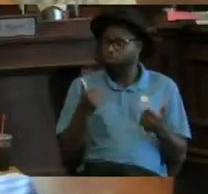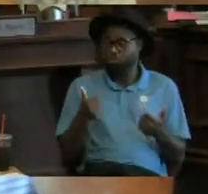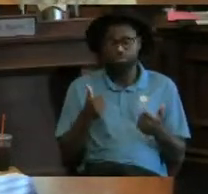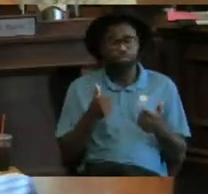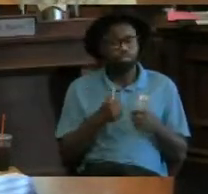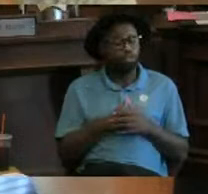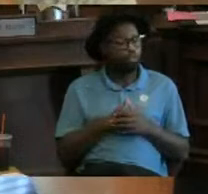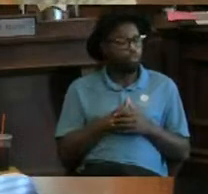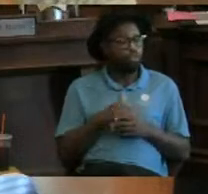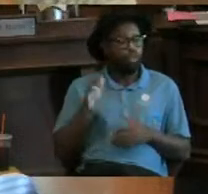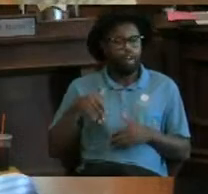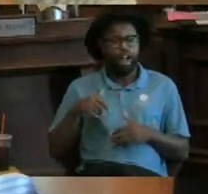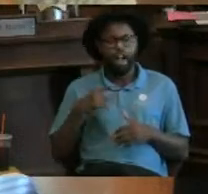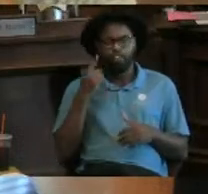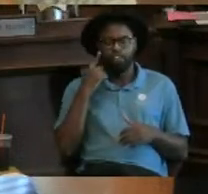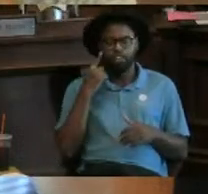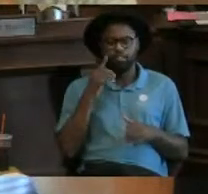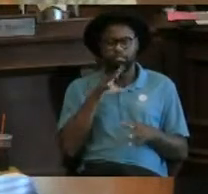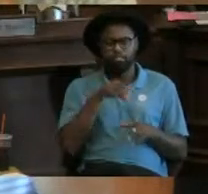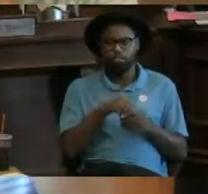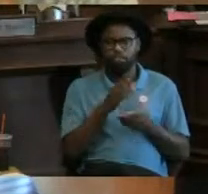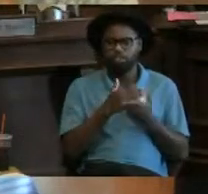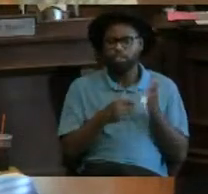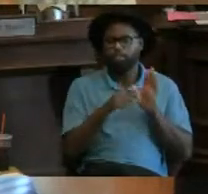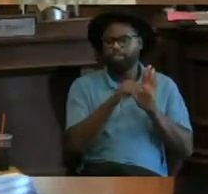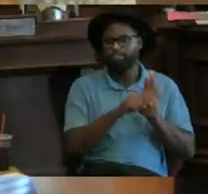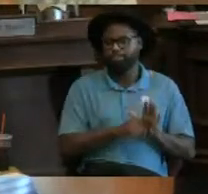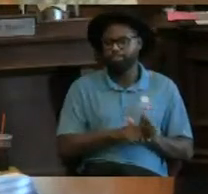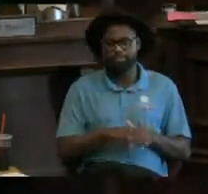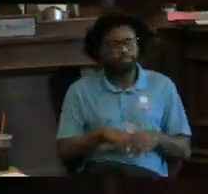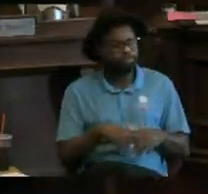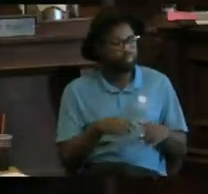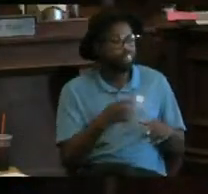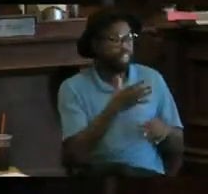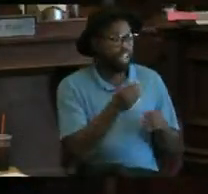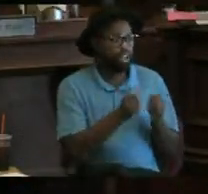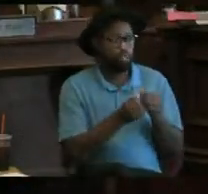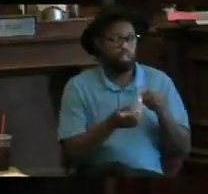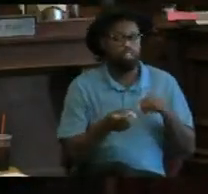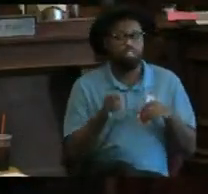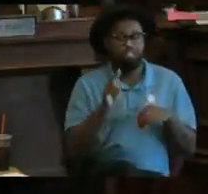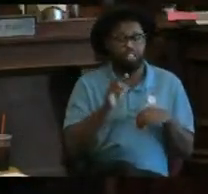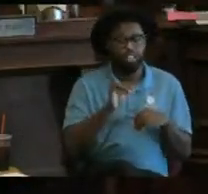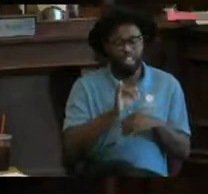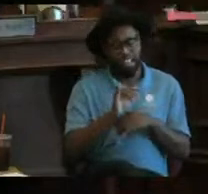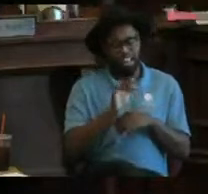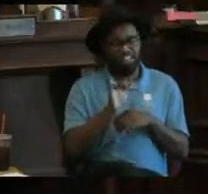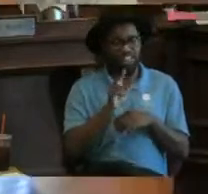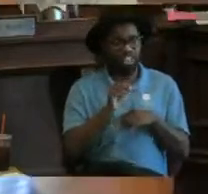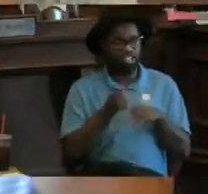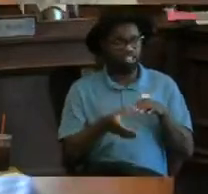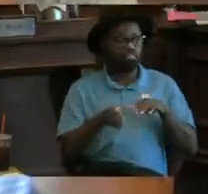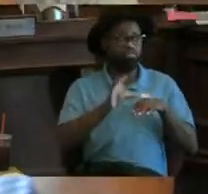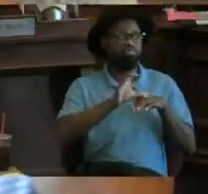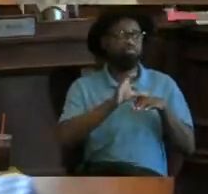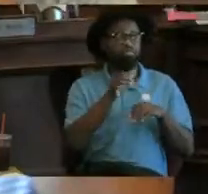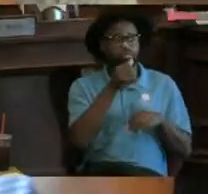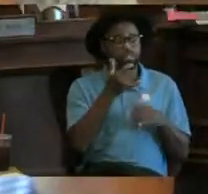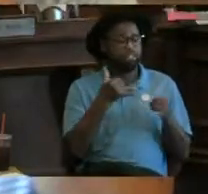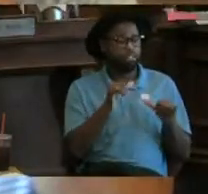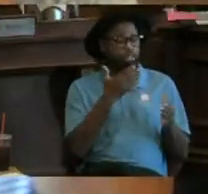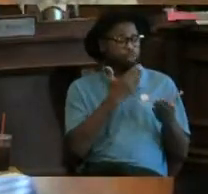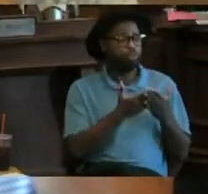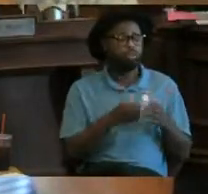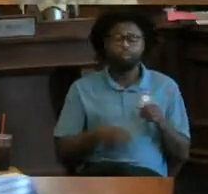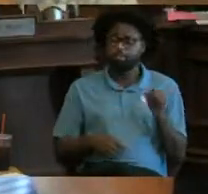accounting for some of the subtractions that could potentially occur. And with inflation, that's still pretty good. Absolutely. I mean, whenever you get within that,